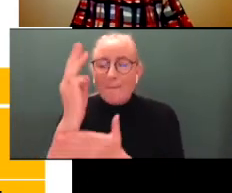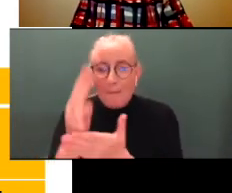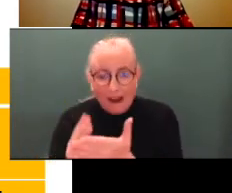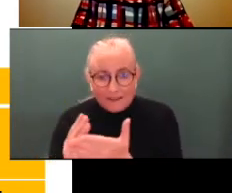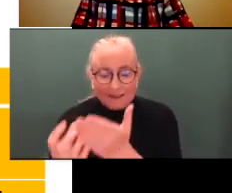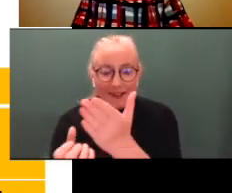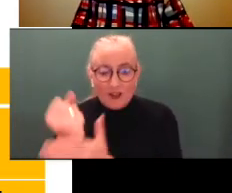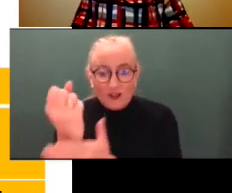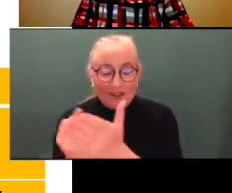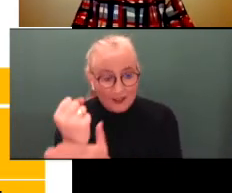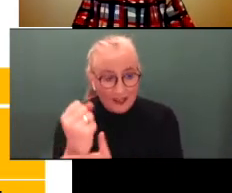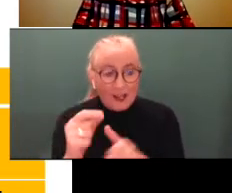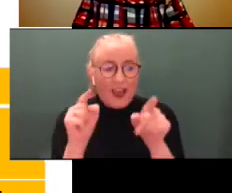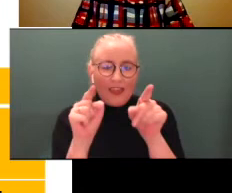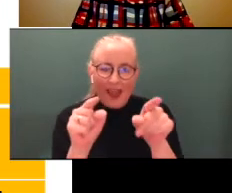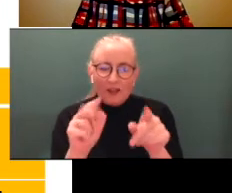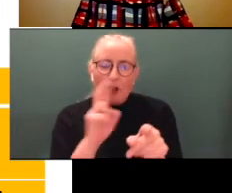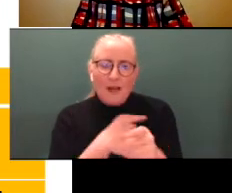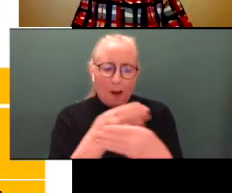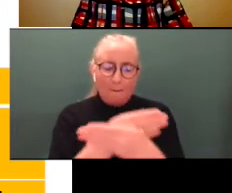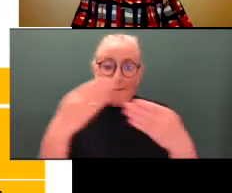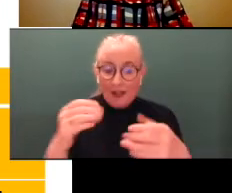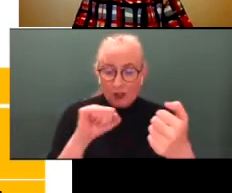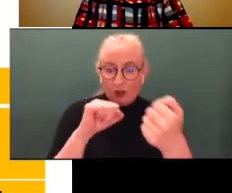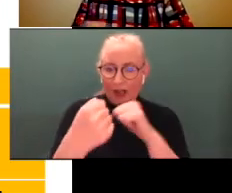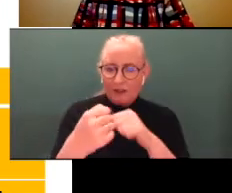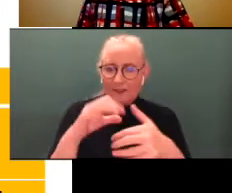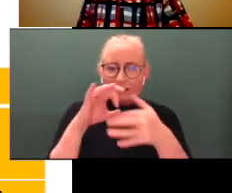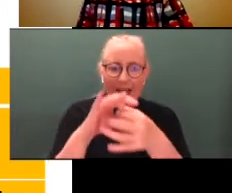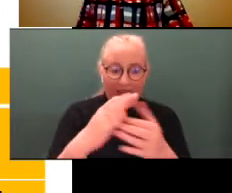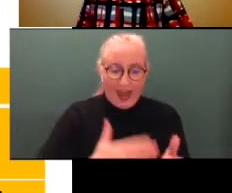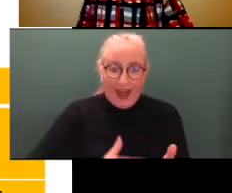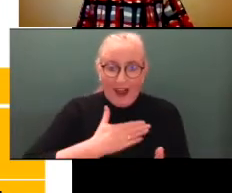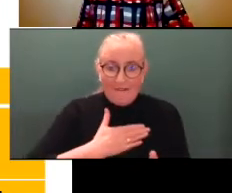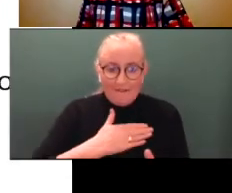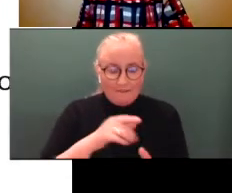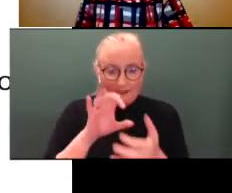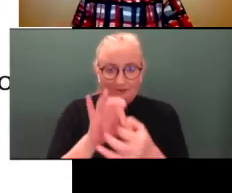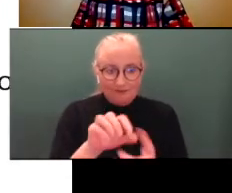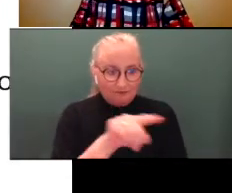So this is a really big change in terms of the lives of our participants.